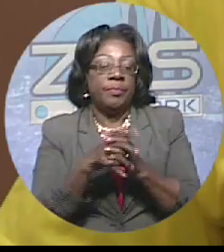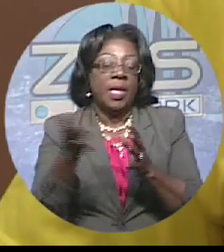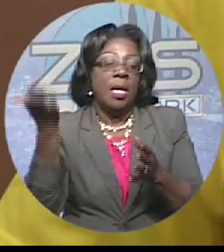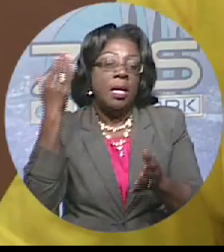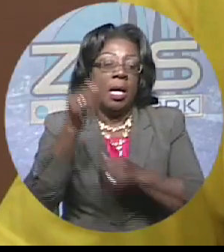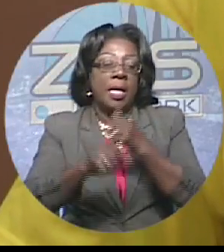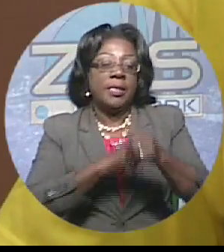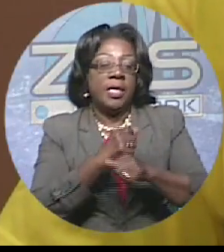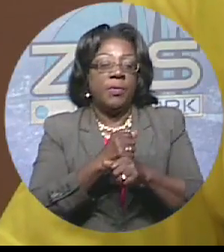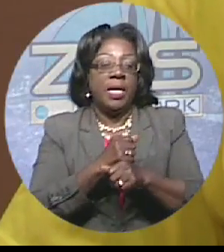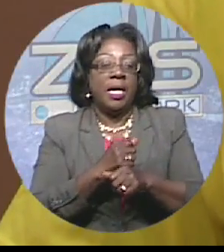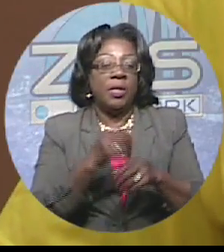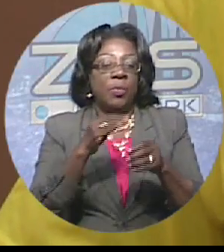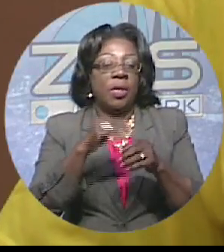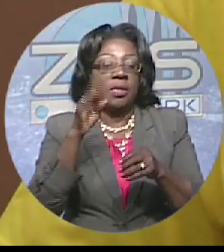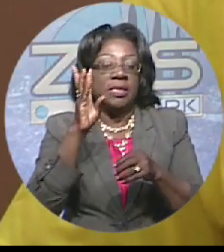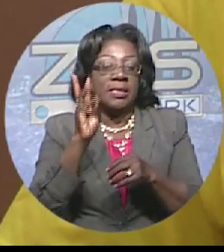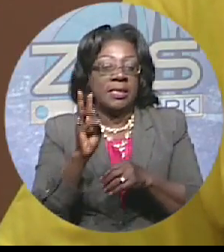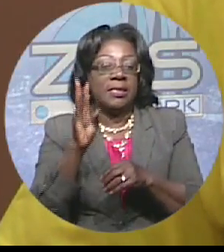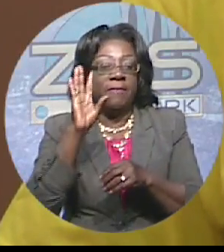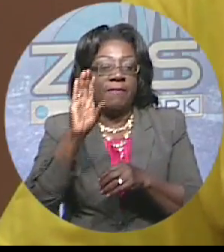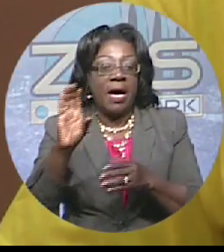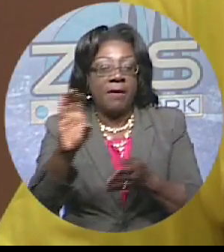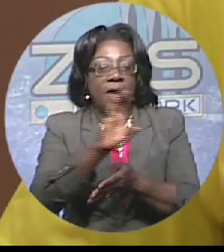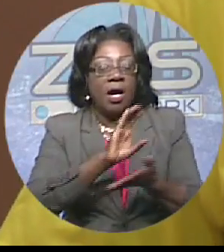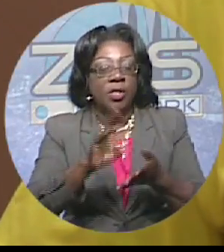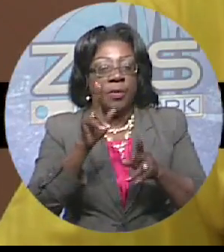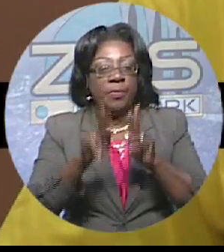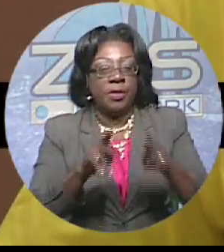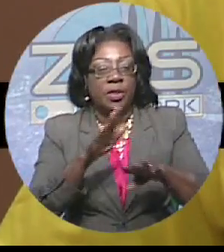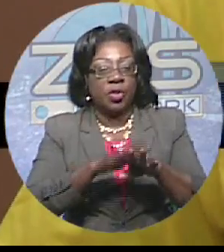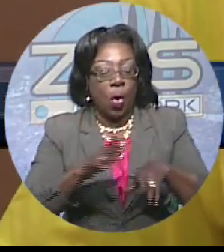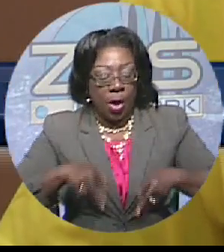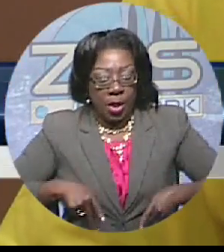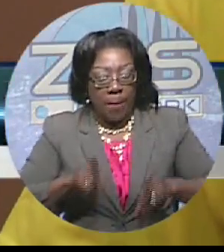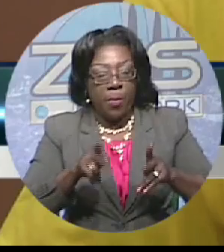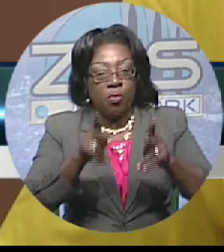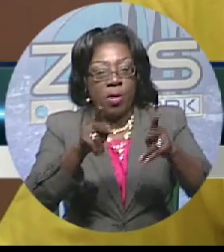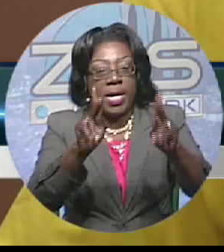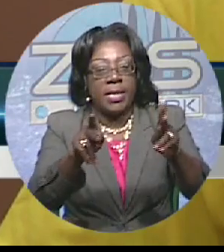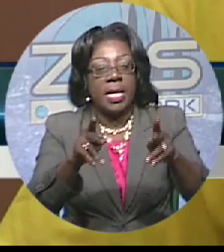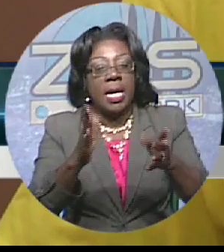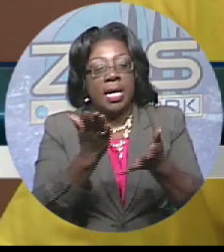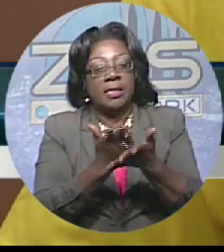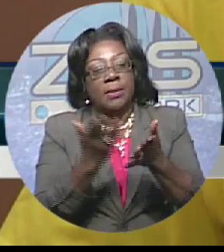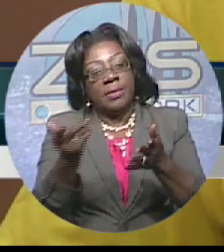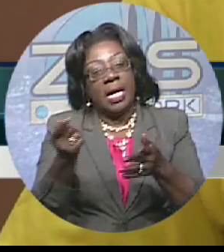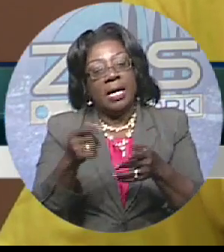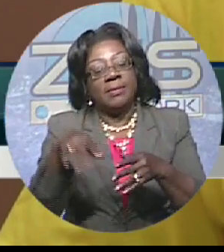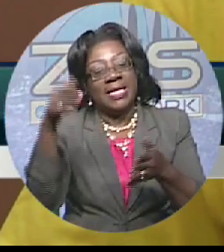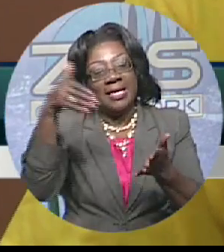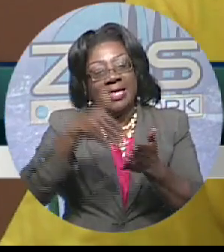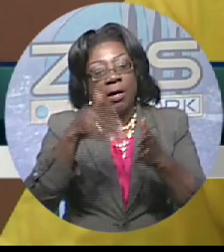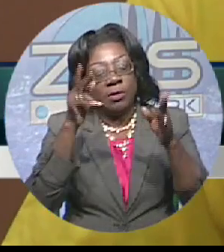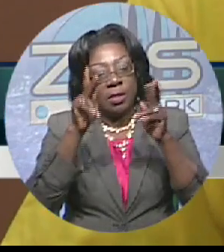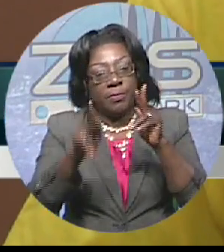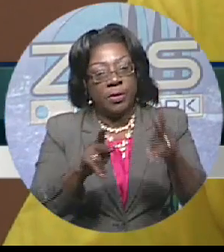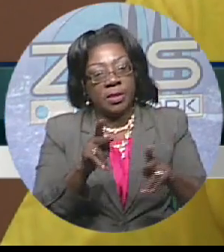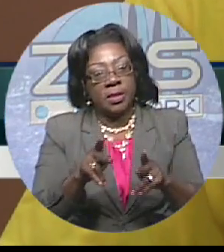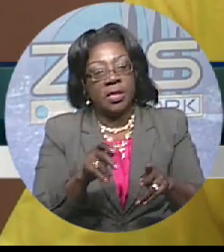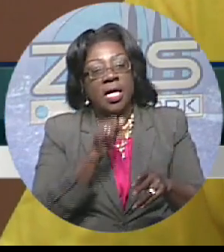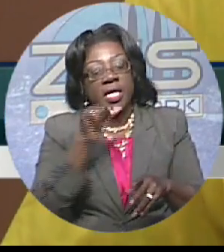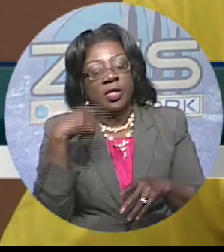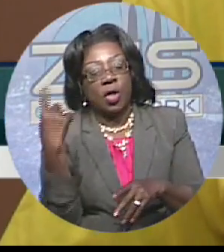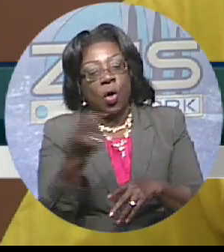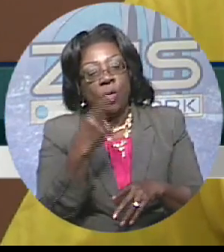Last year, we had no less than 6,500 persons on this parade, up to, at some point, 8,000 persons. This is not only foreigners, but